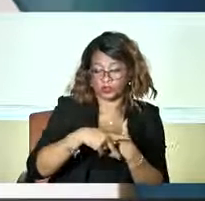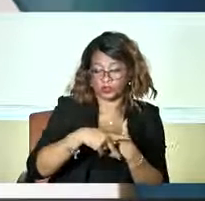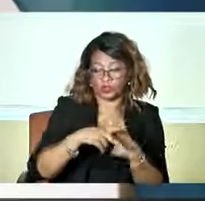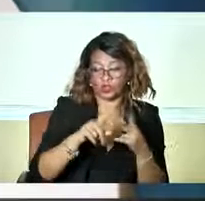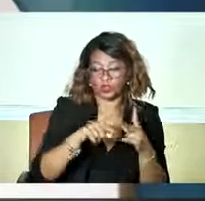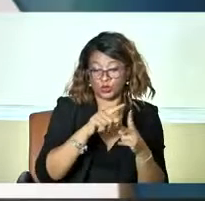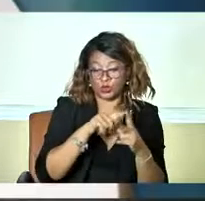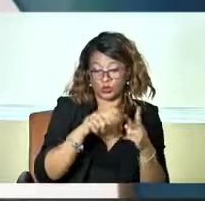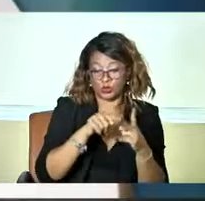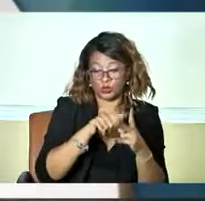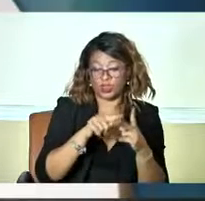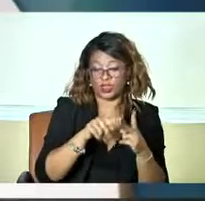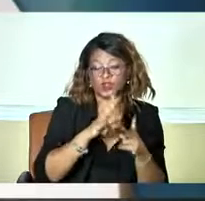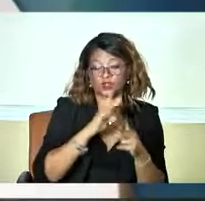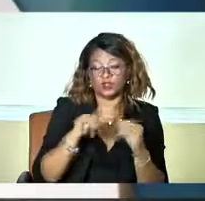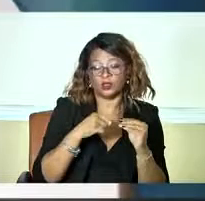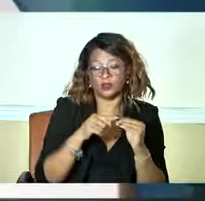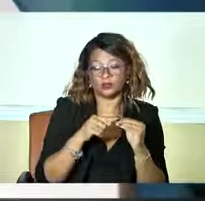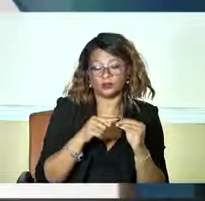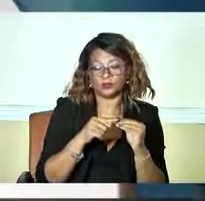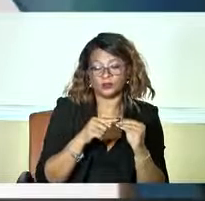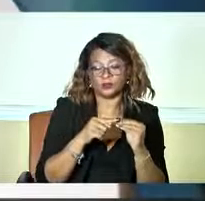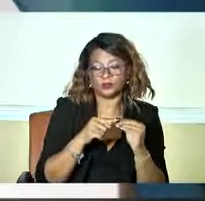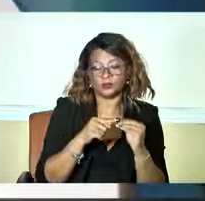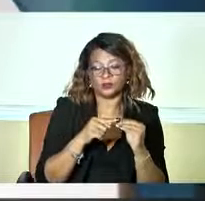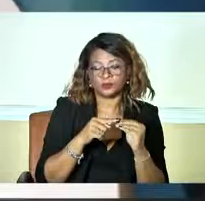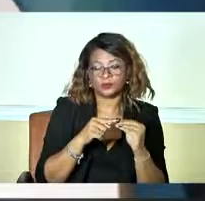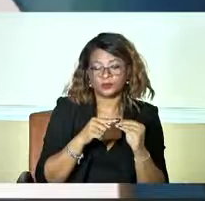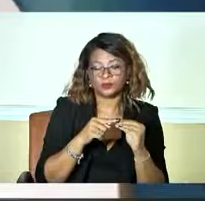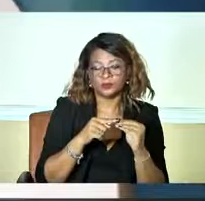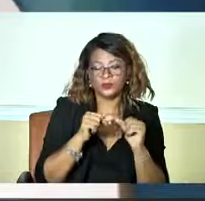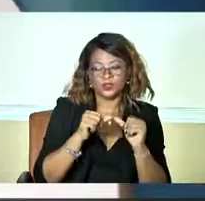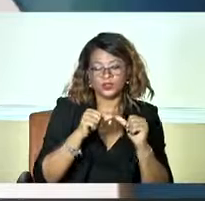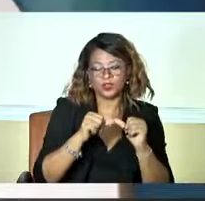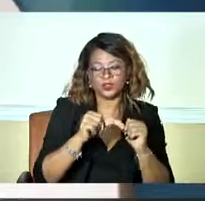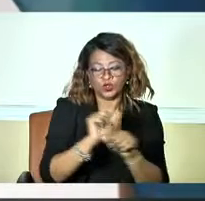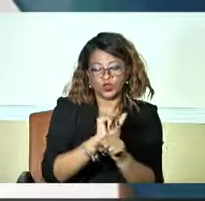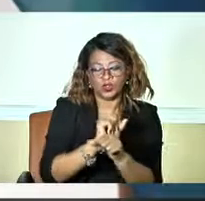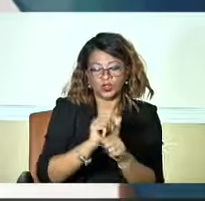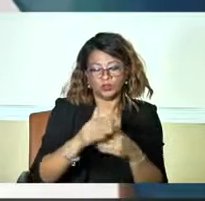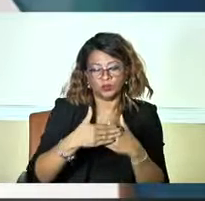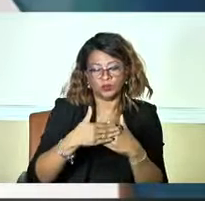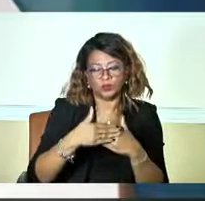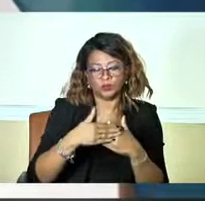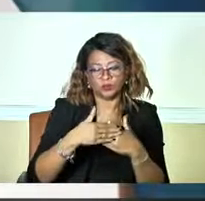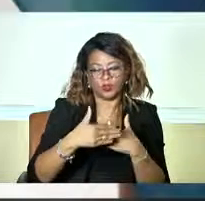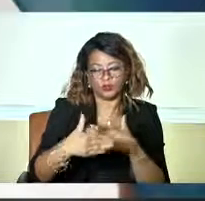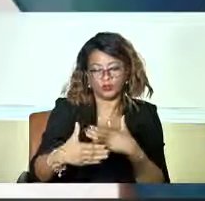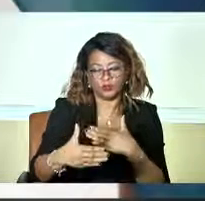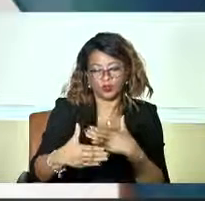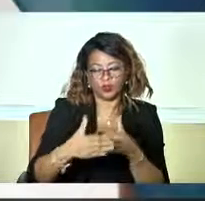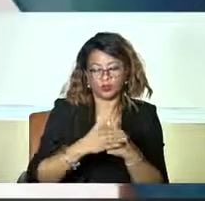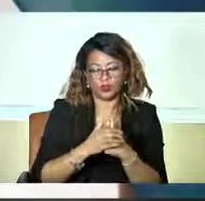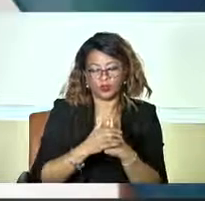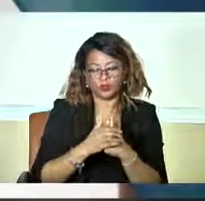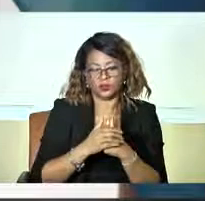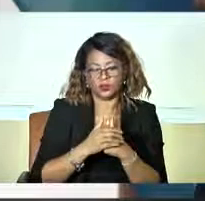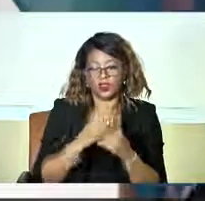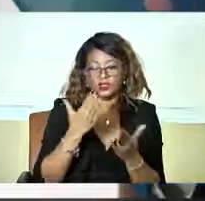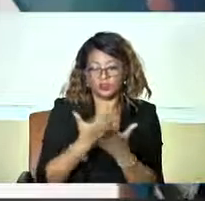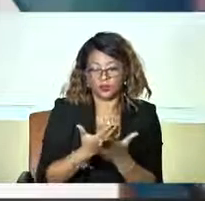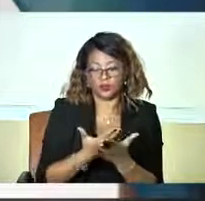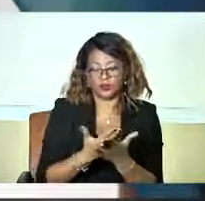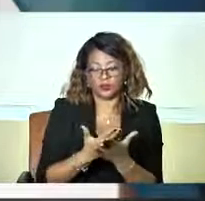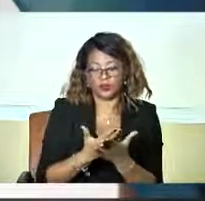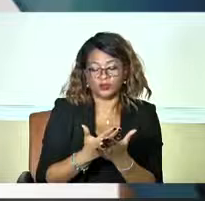two that I could probably speak to say that we are continuing to work with them to move them forward from an approval